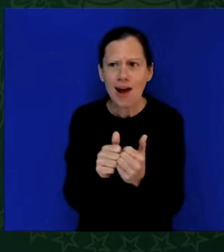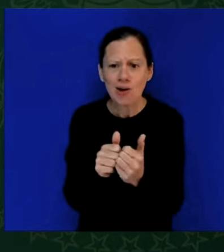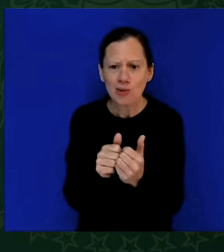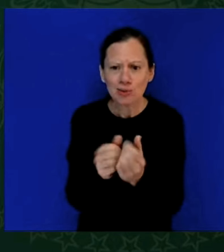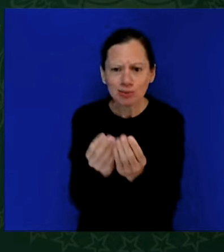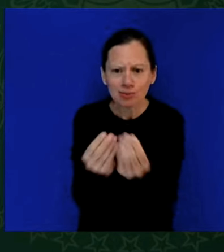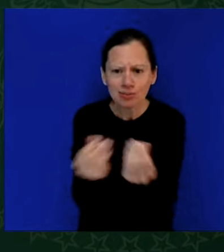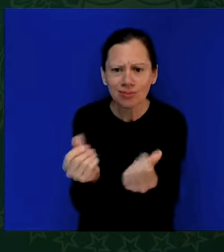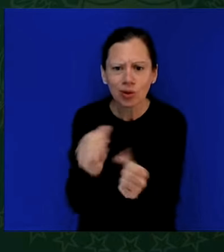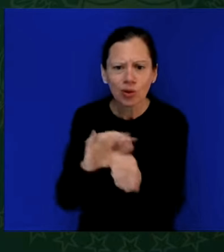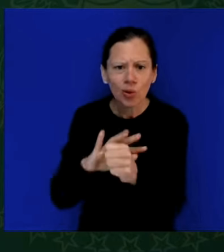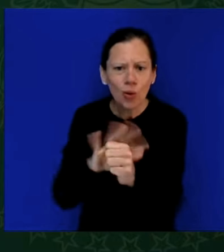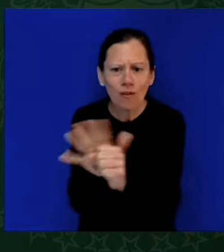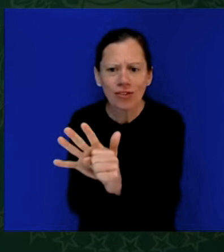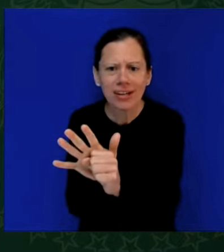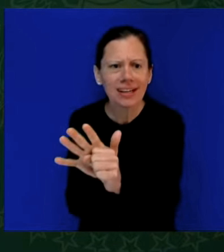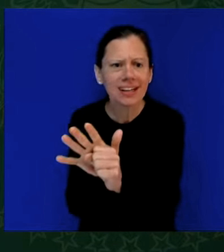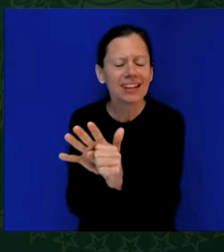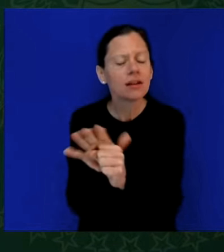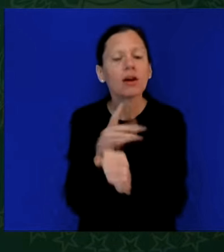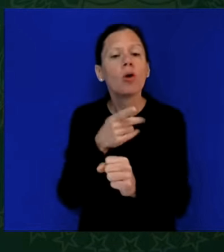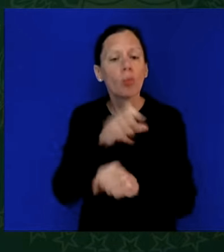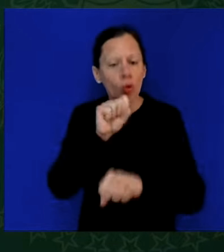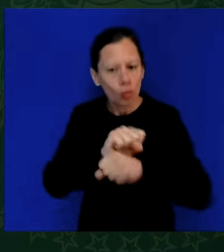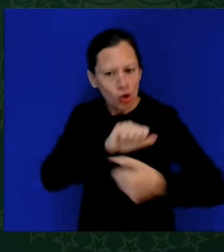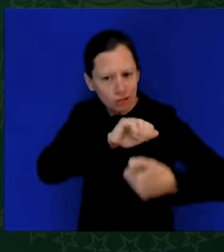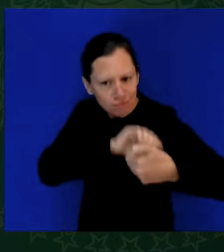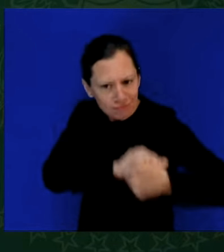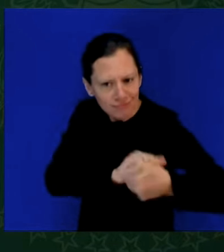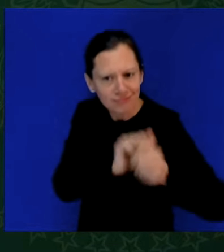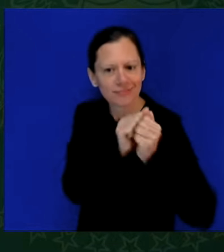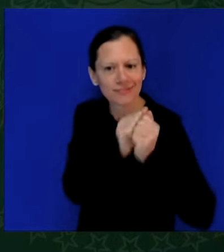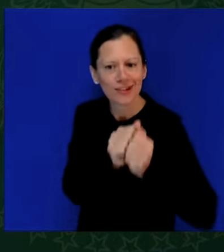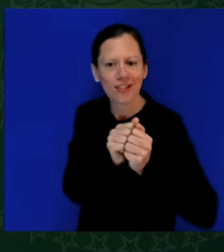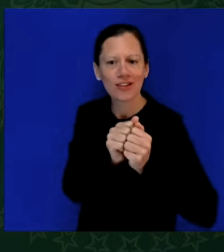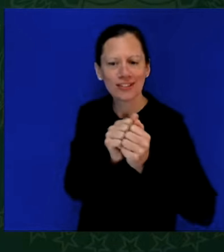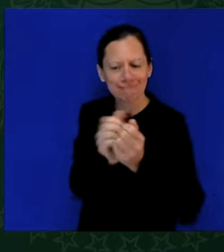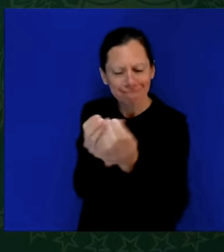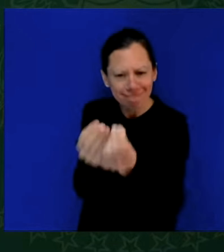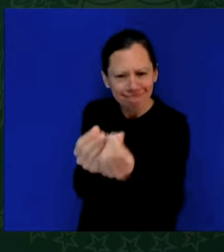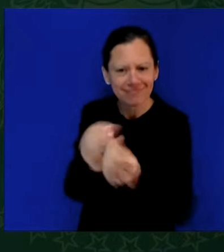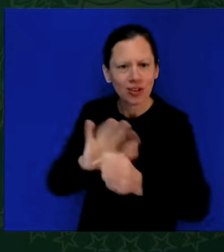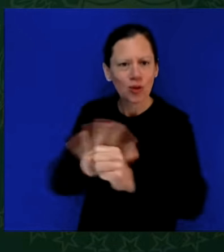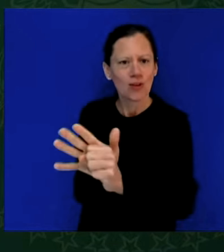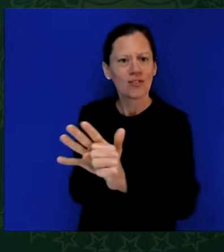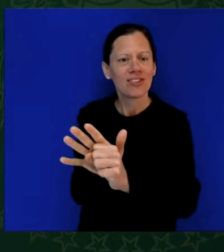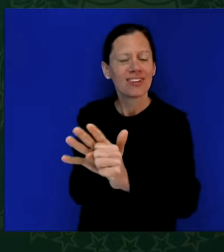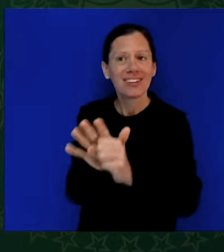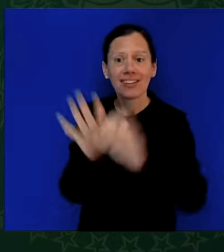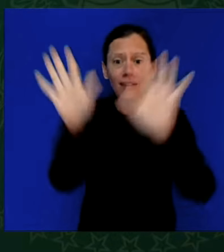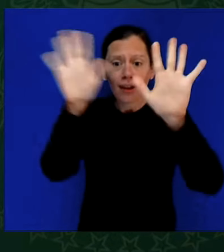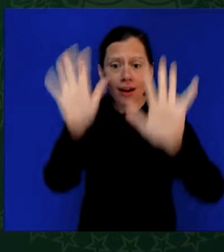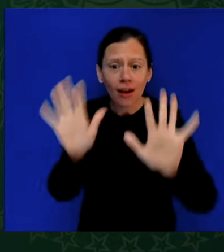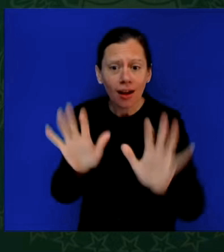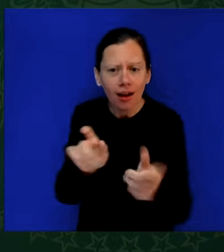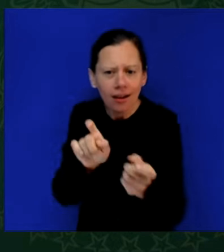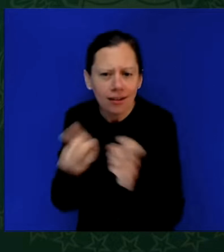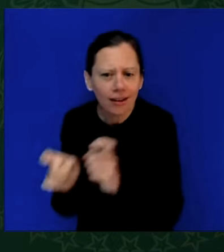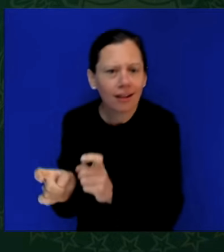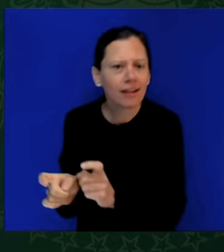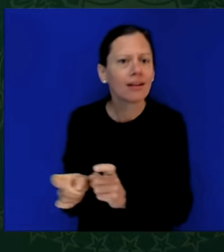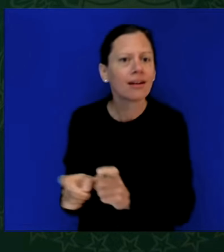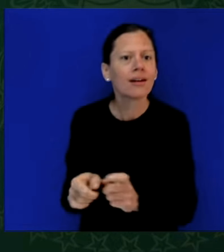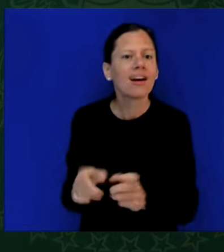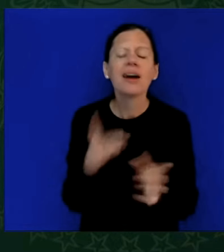we have a lot to talk about, but I'm talking too much. Let me yield the floor to you, Taoiseach, and you have my